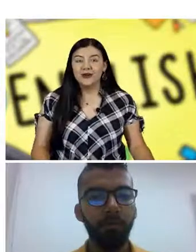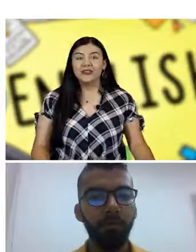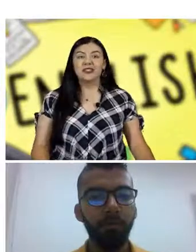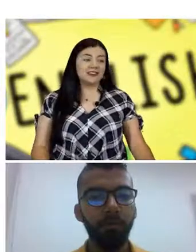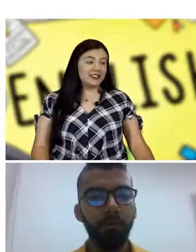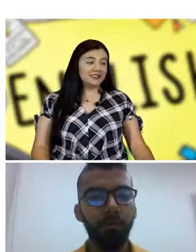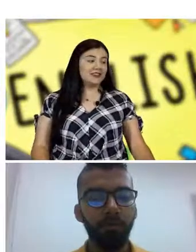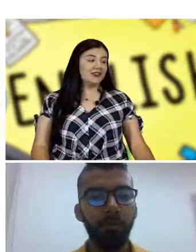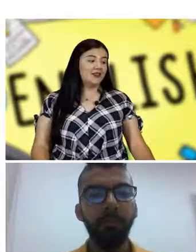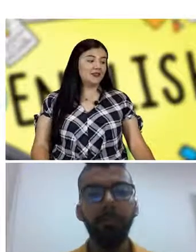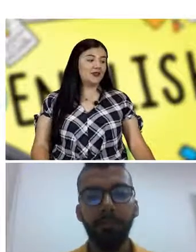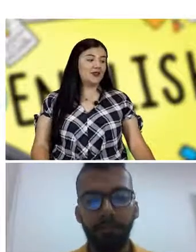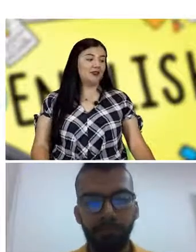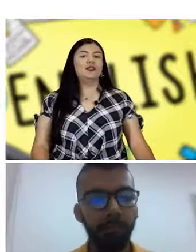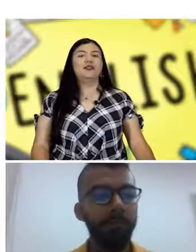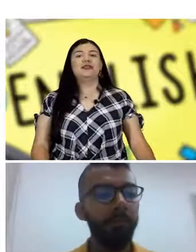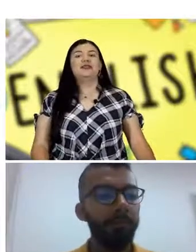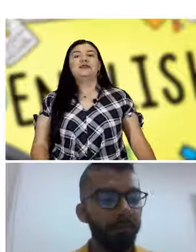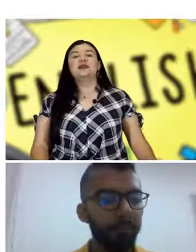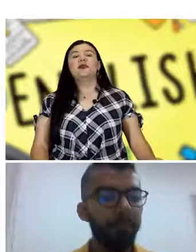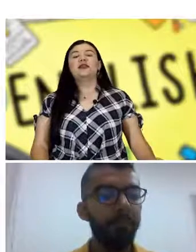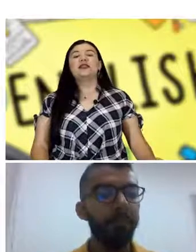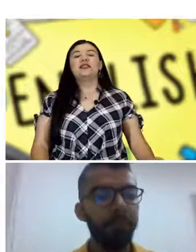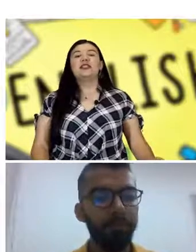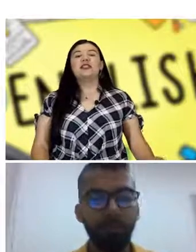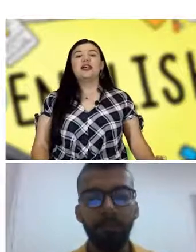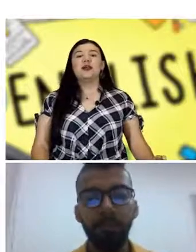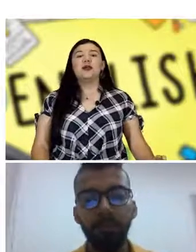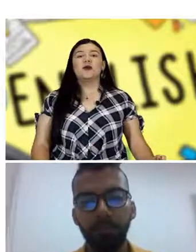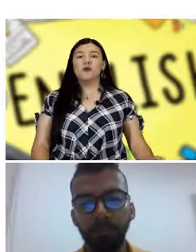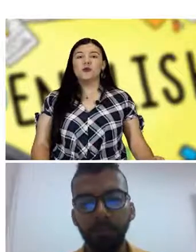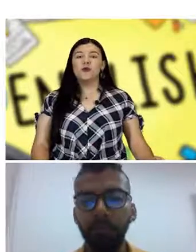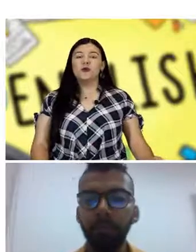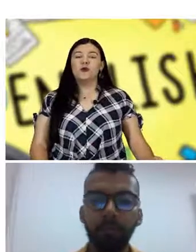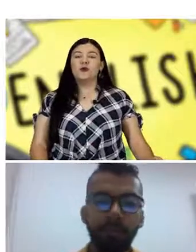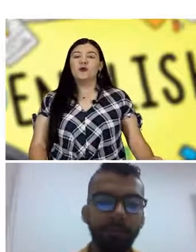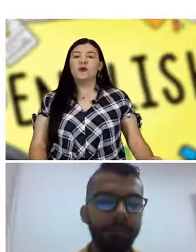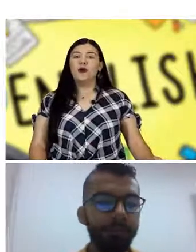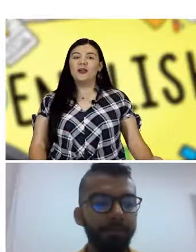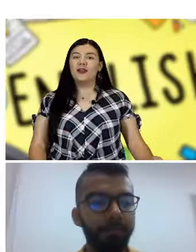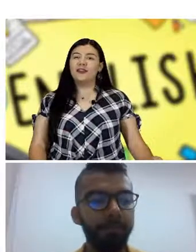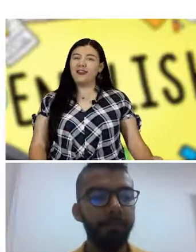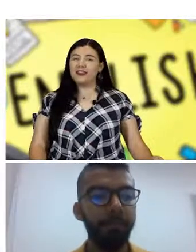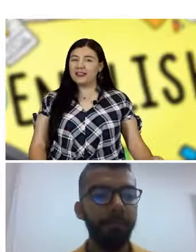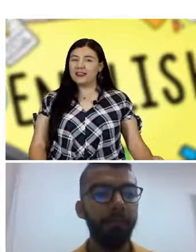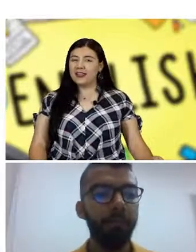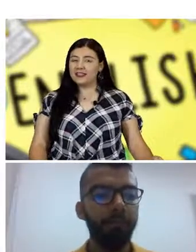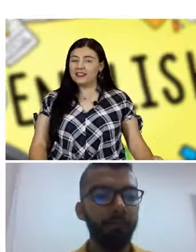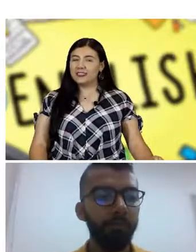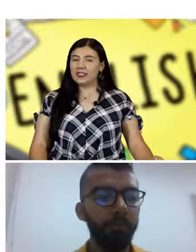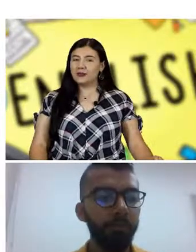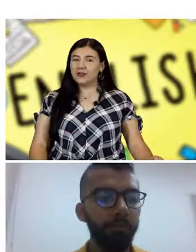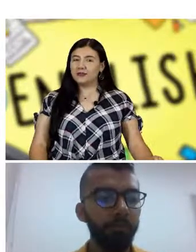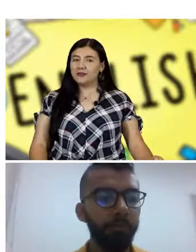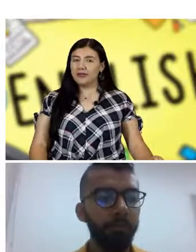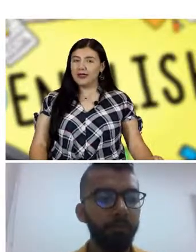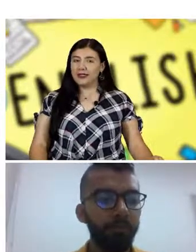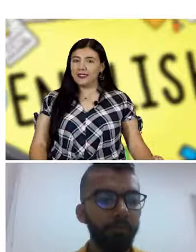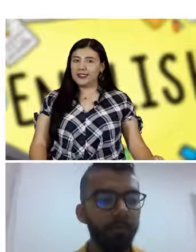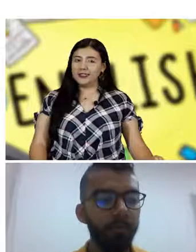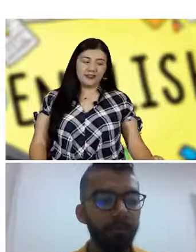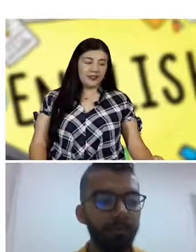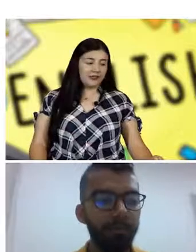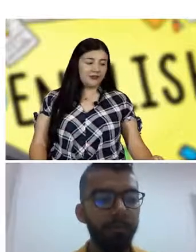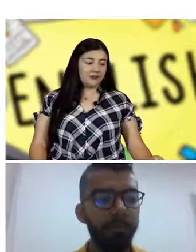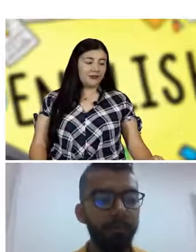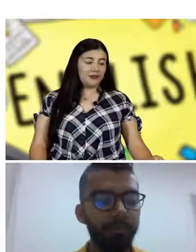easy. That one is easy. Look, the one that is in yellow. What do you think is that part of the